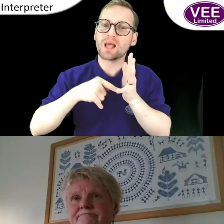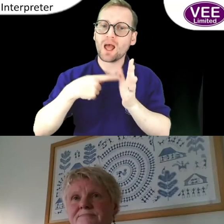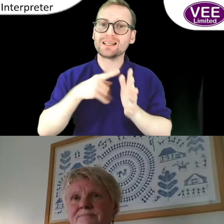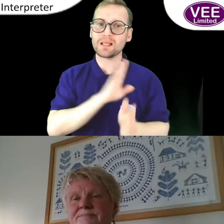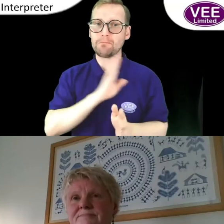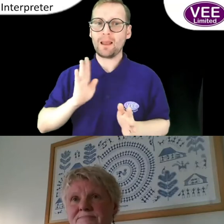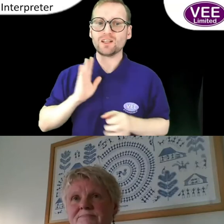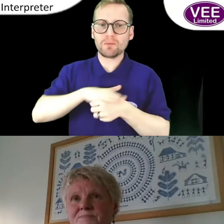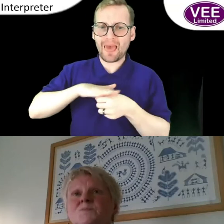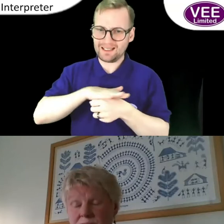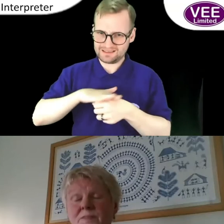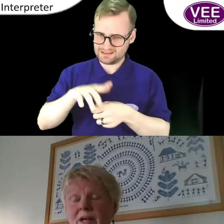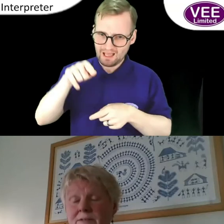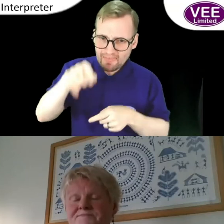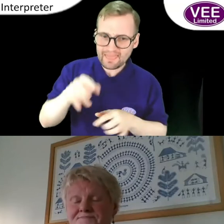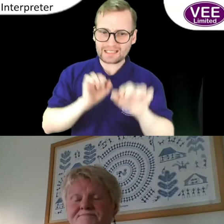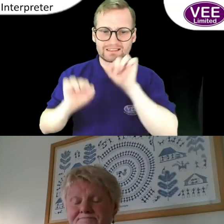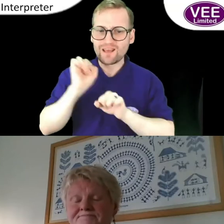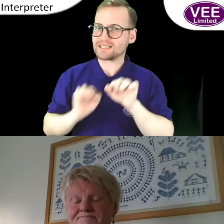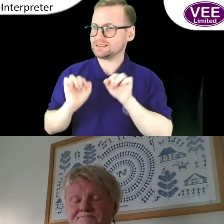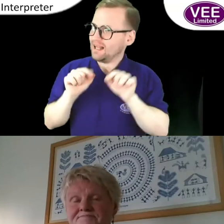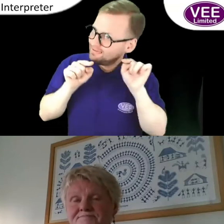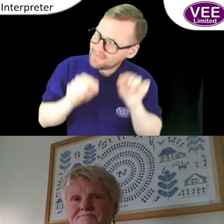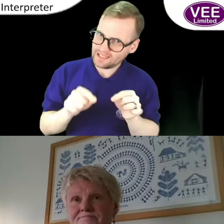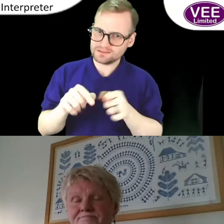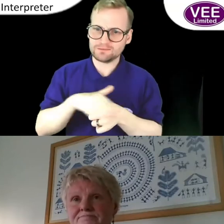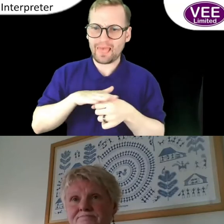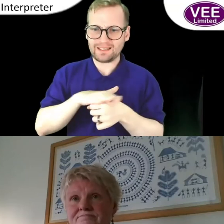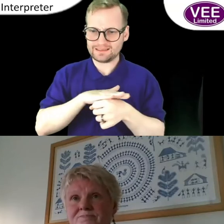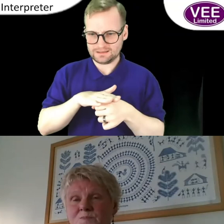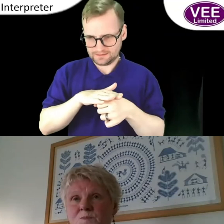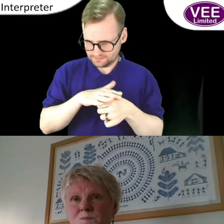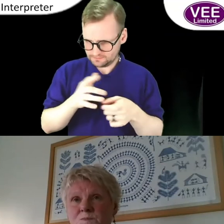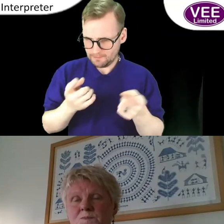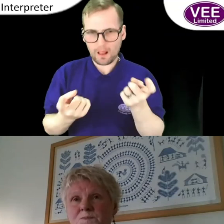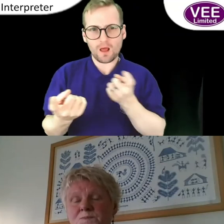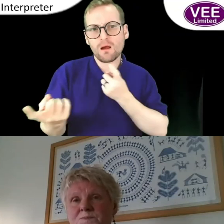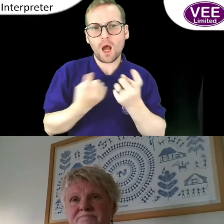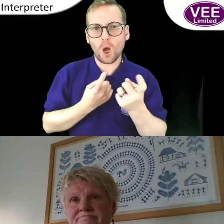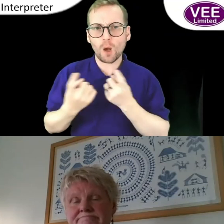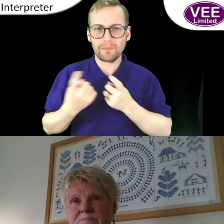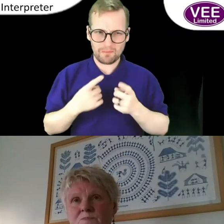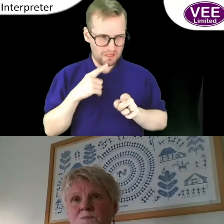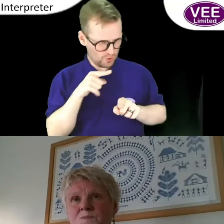actually a defense against these coming people, as these coming people are